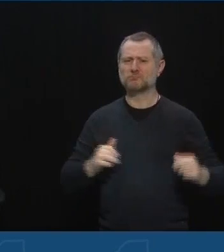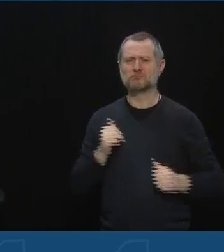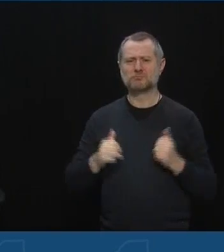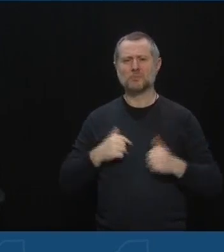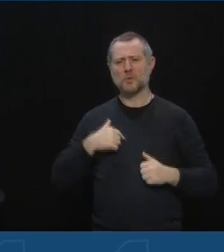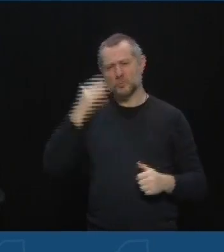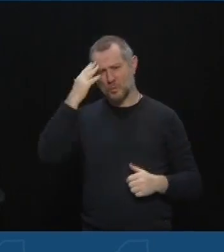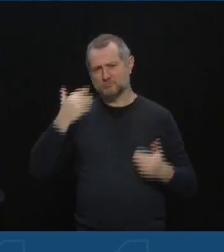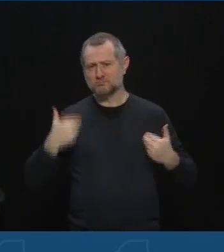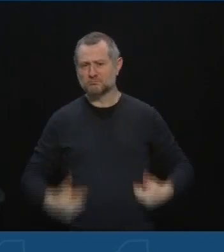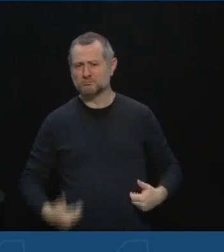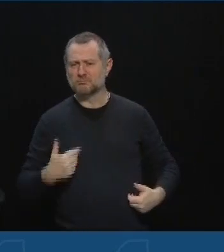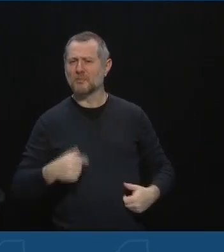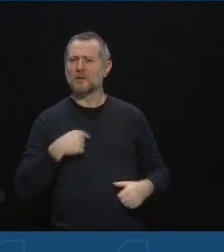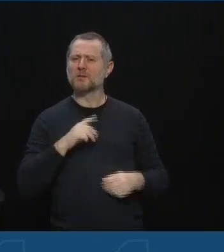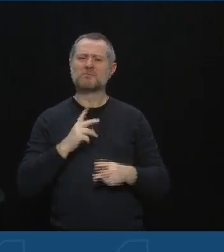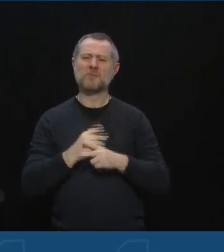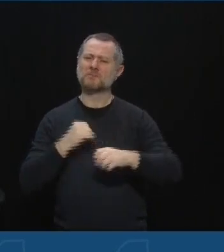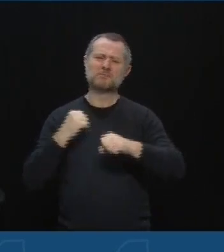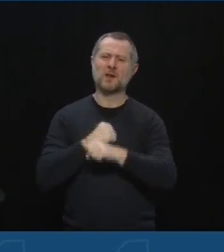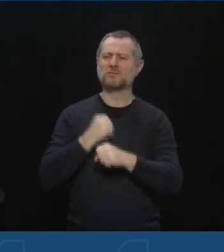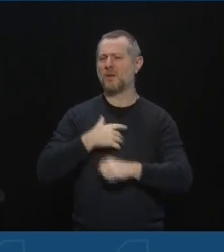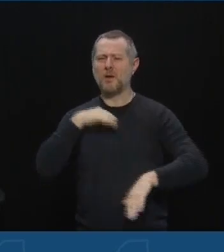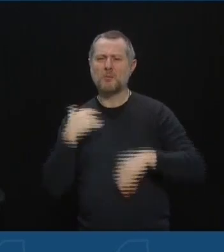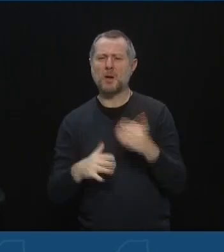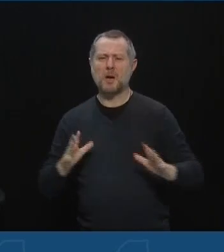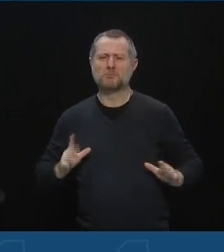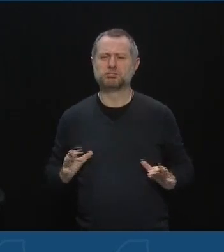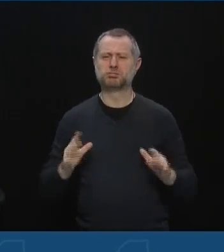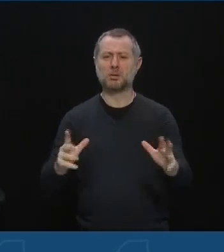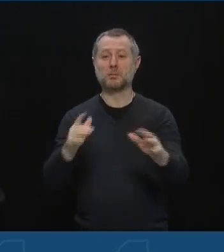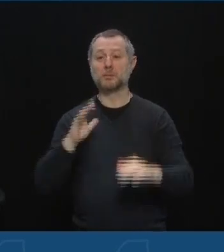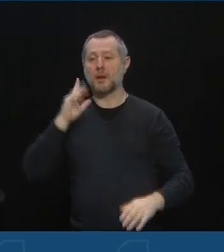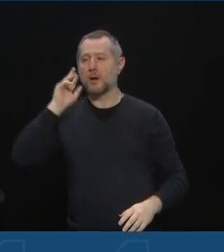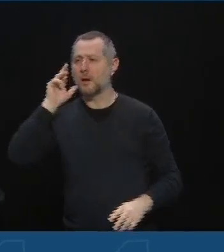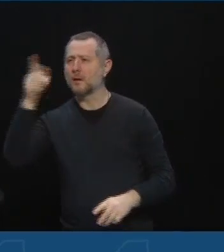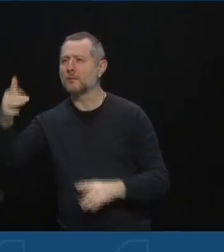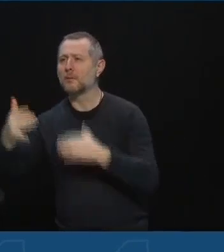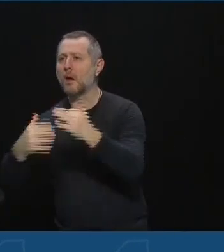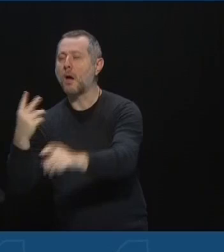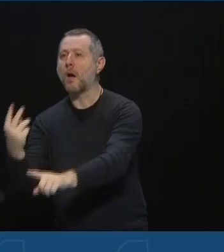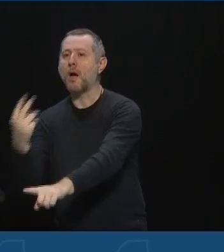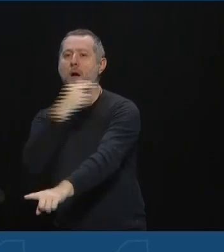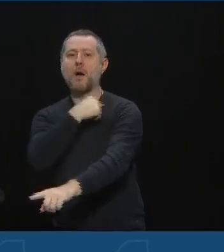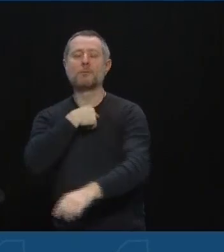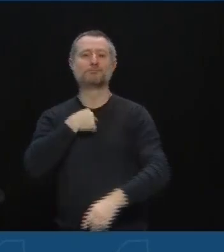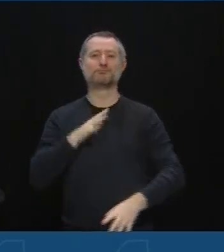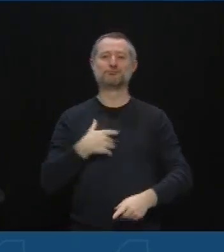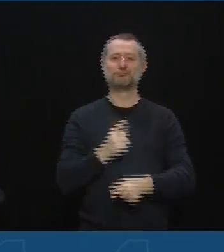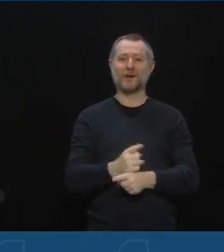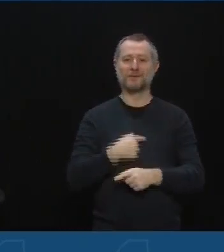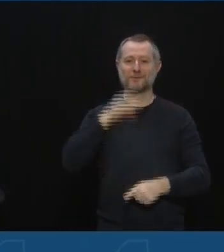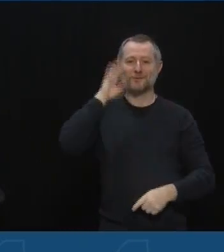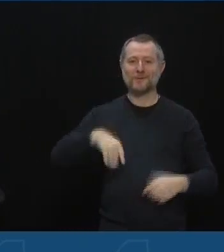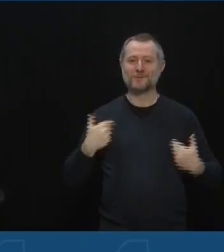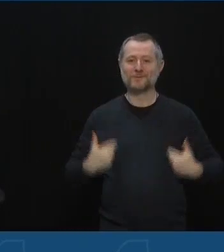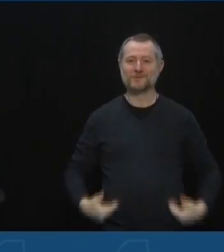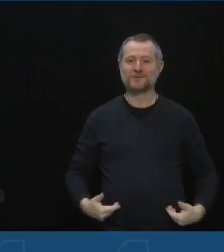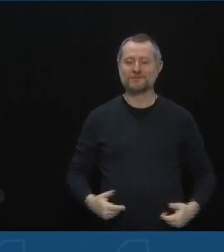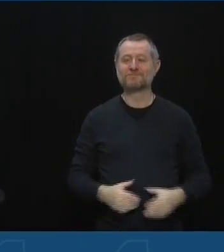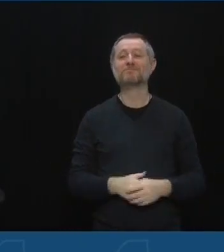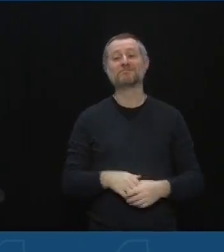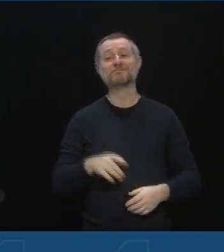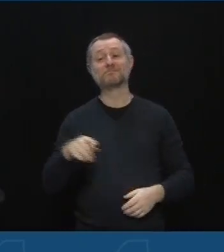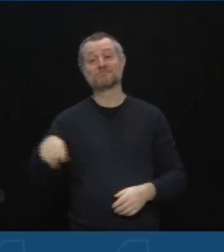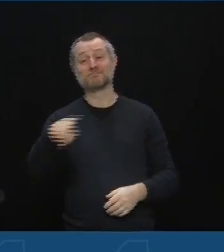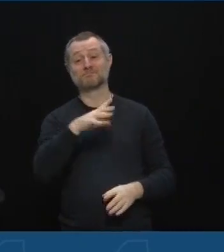going to fight our way through this, and we're going to look back and say we did the right thing, and we did it together. So as we talk about how we're going to use our budget to